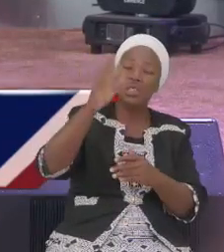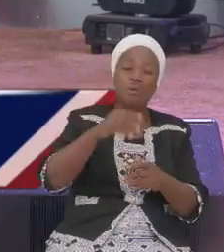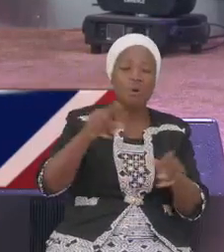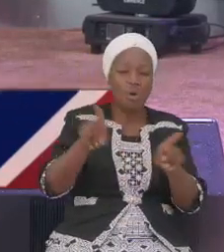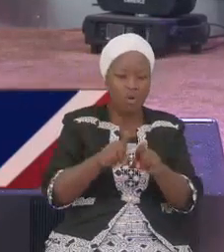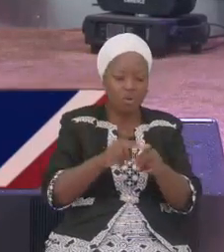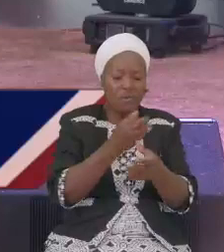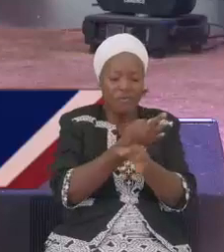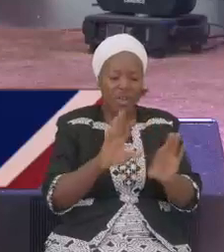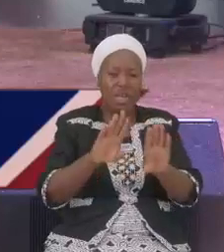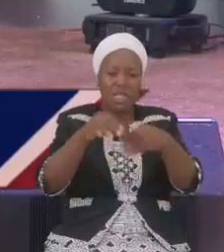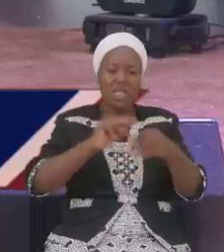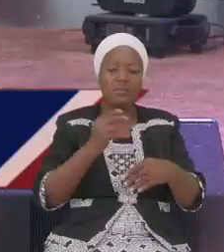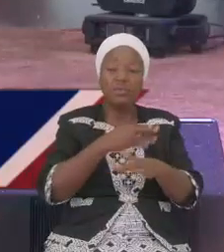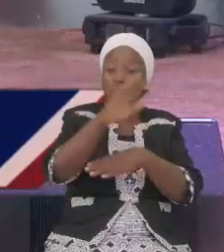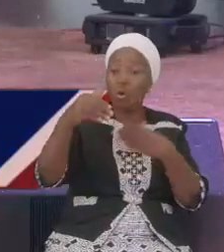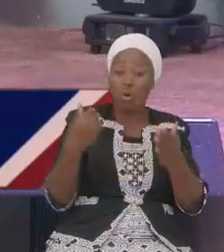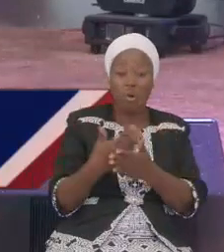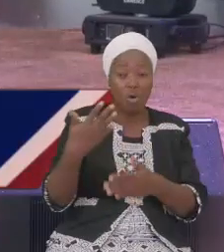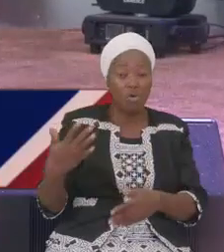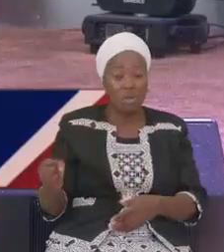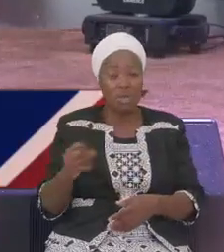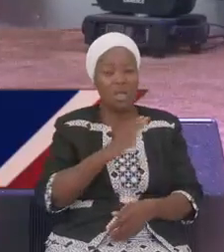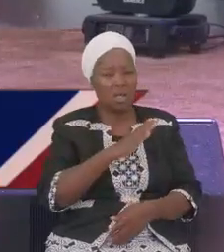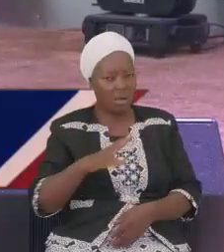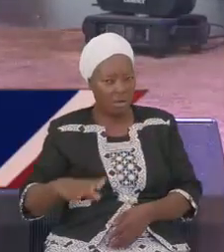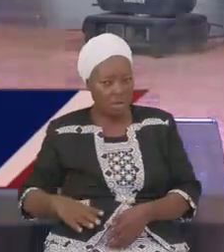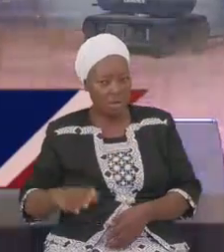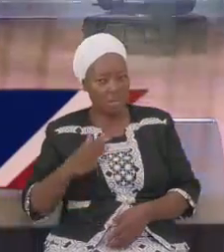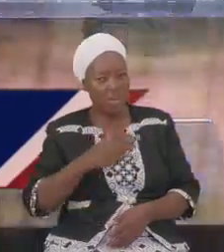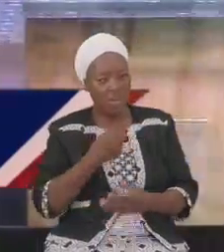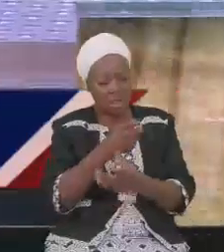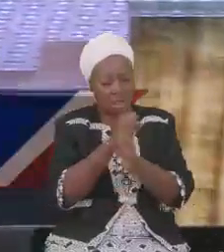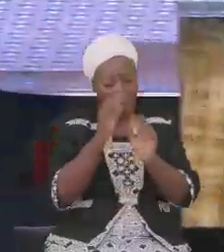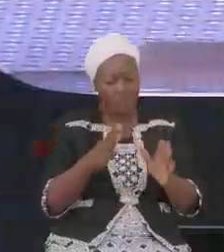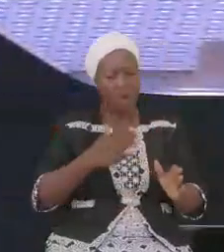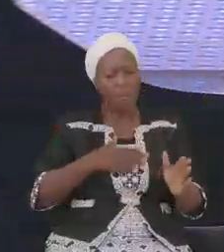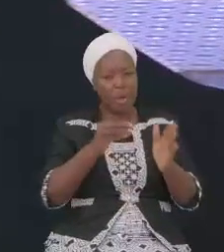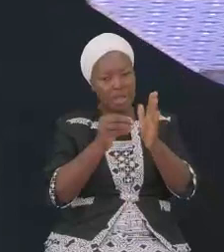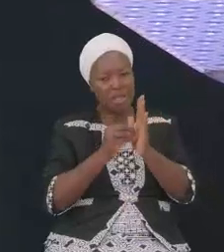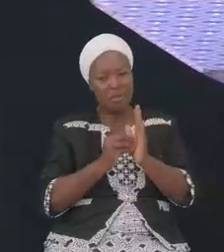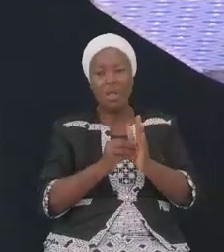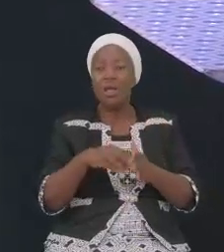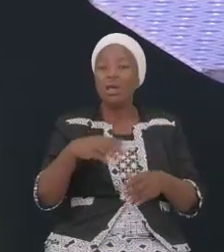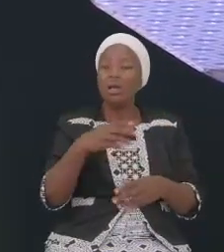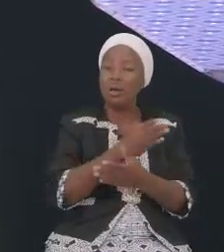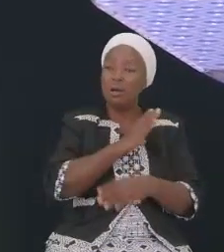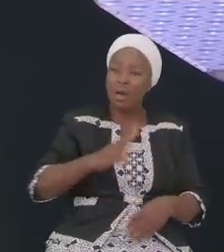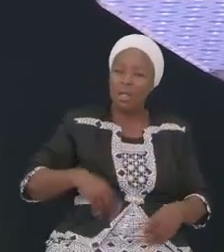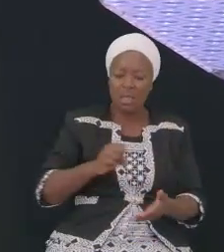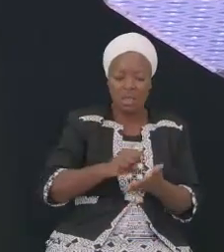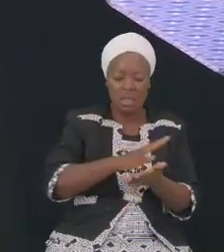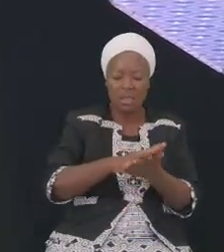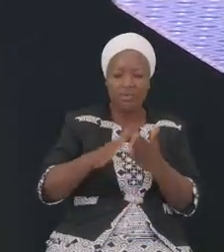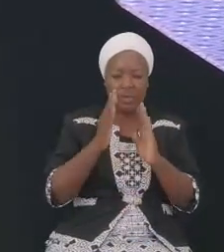us all things? Christ, the Savior, my portion. Christ, the Sanctifier, my